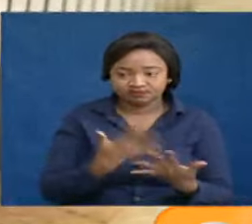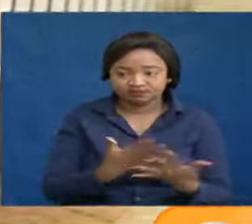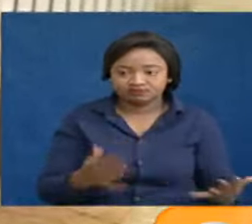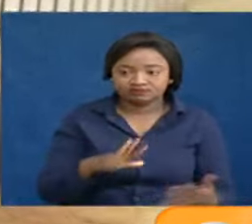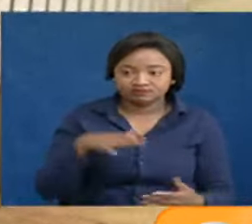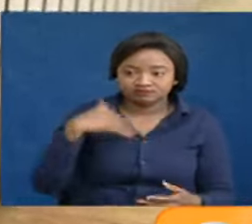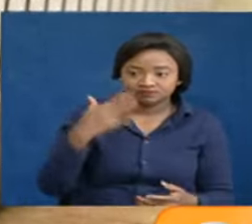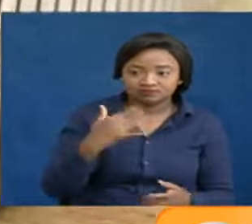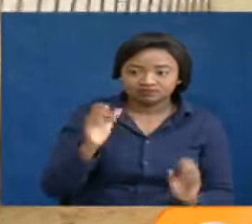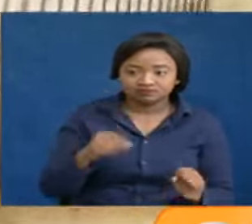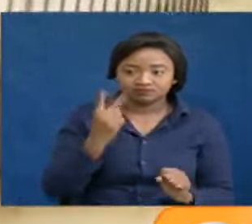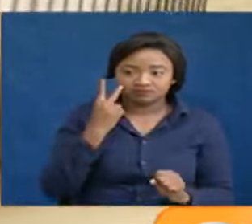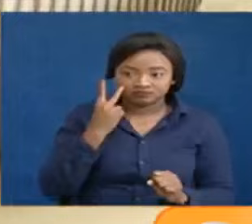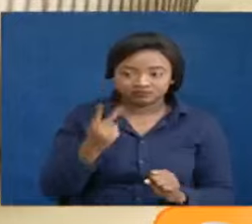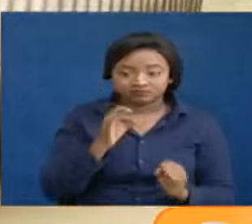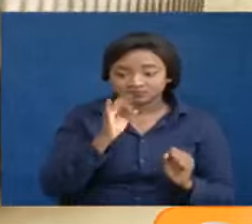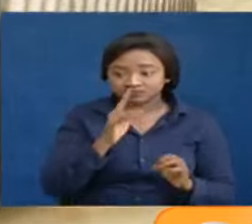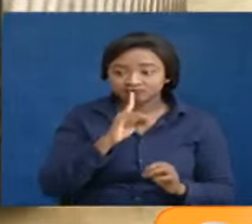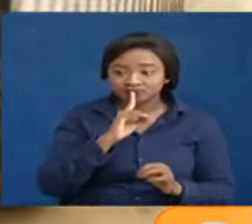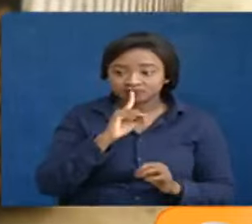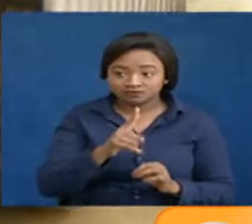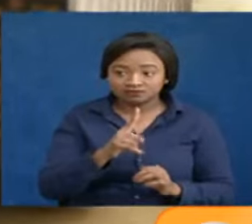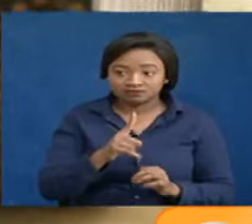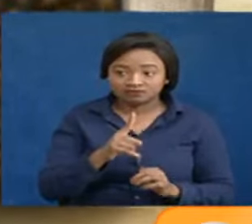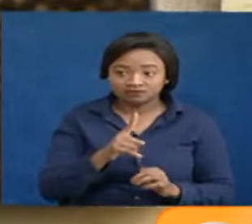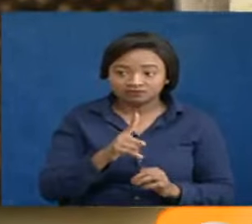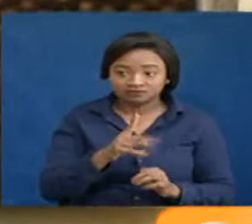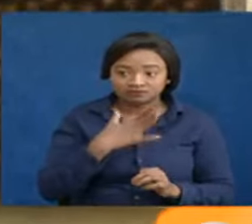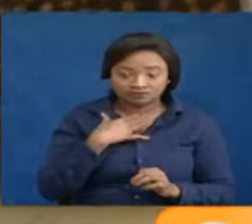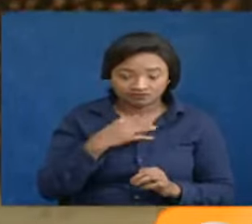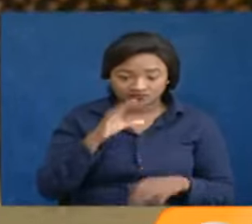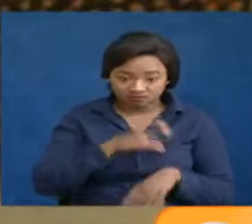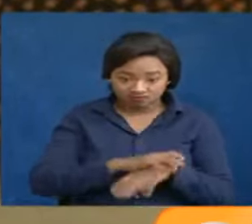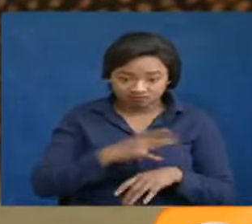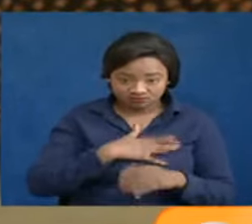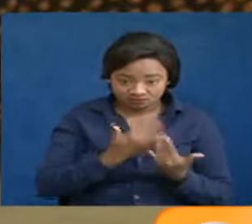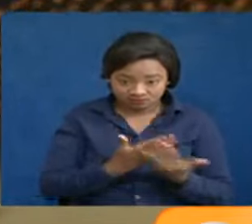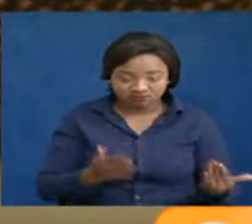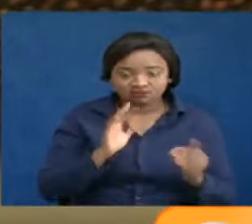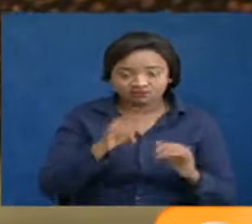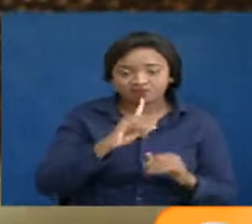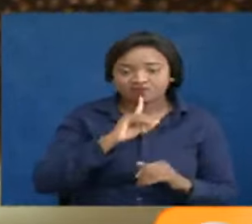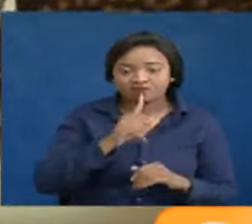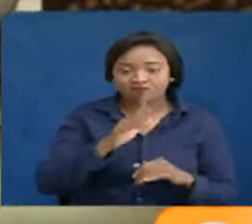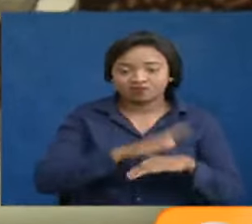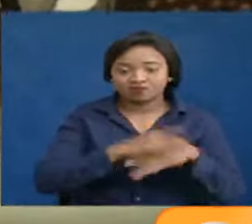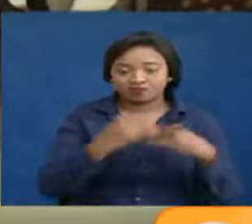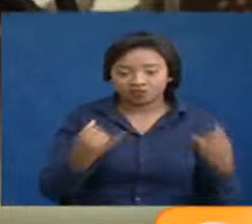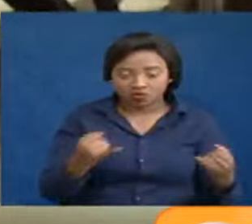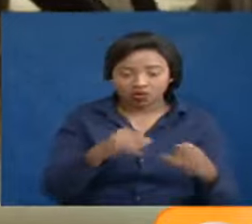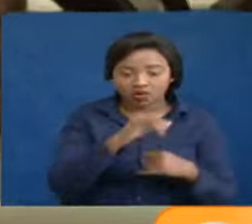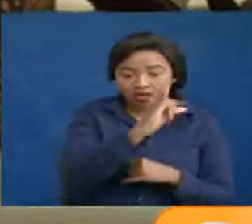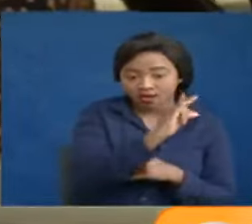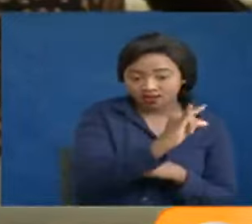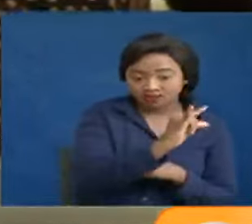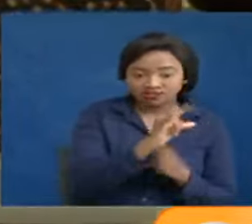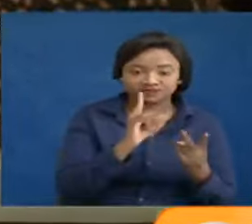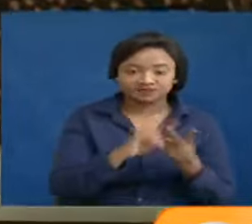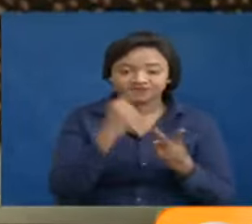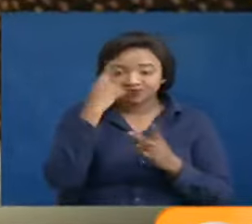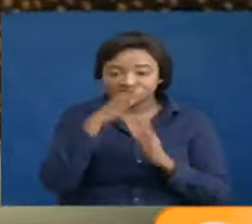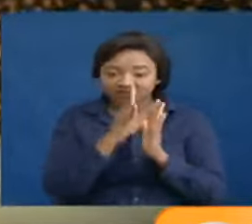always find or place an order to get our products at Akala21 on both Instagram, Facebook and